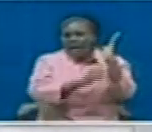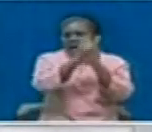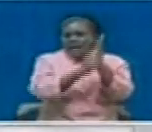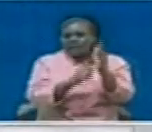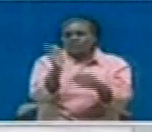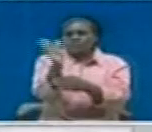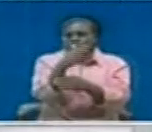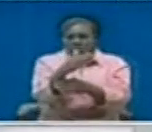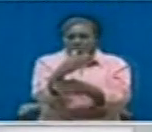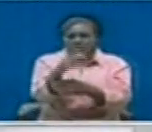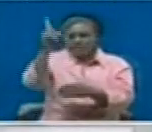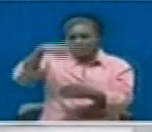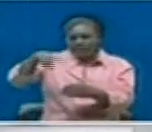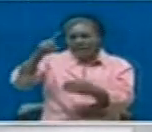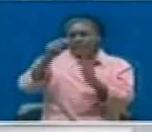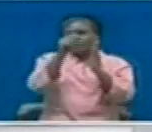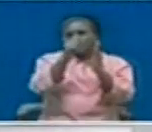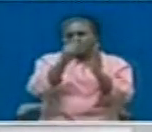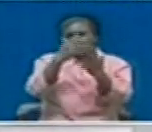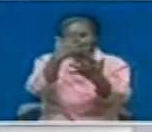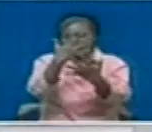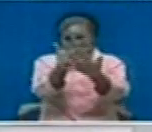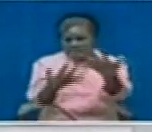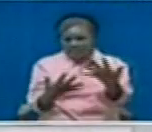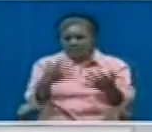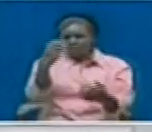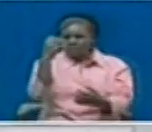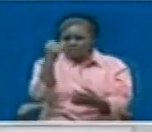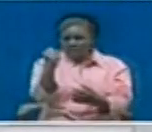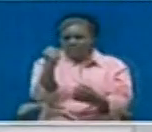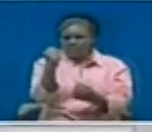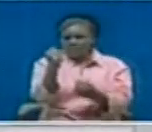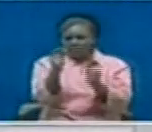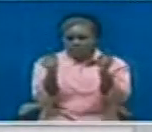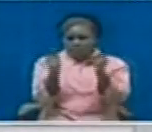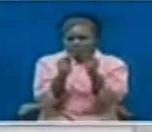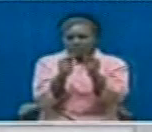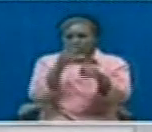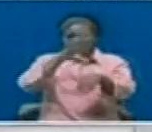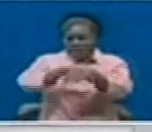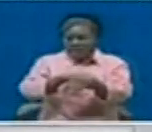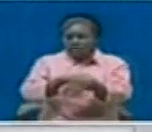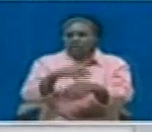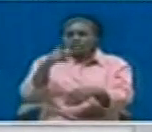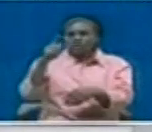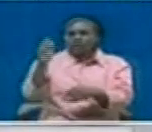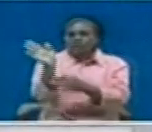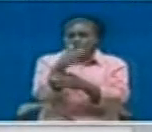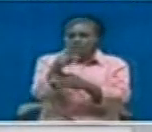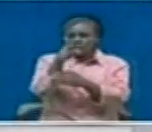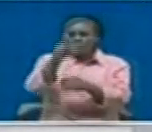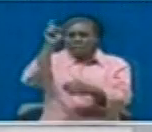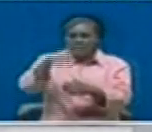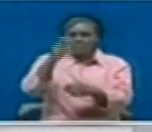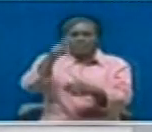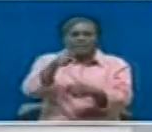of the fishing gear is 5 inches, so that when you catch a tilapia fish, it has to be that